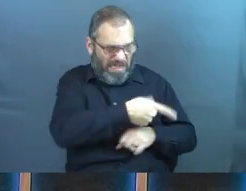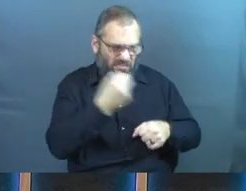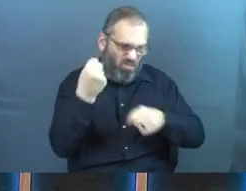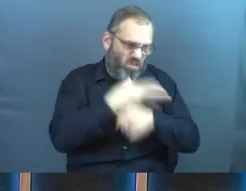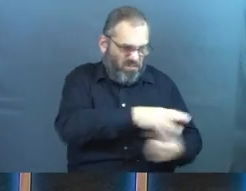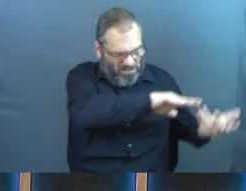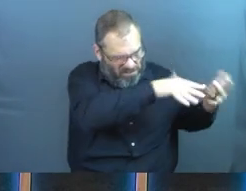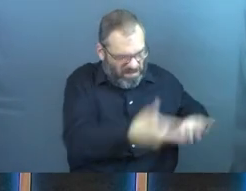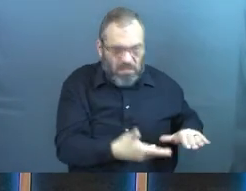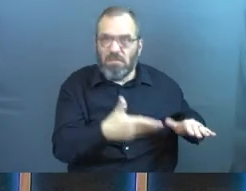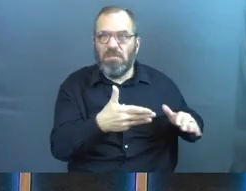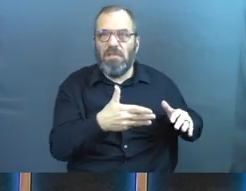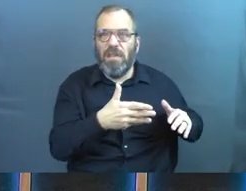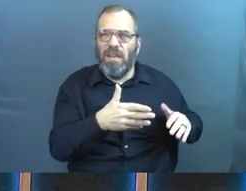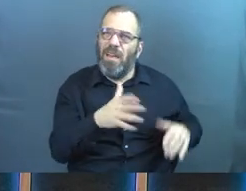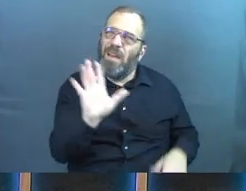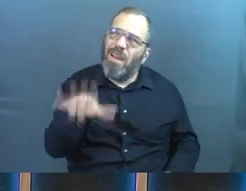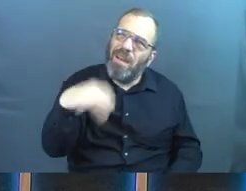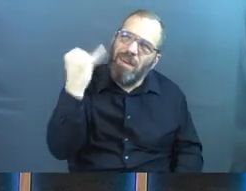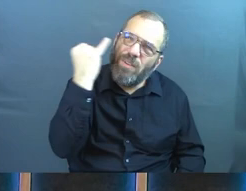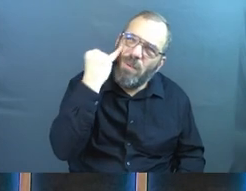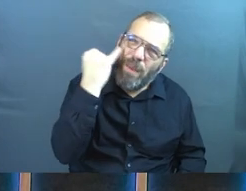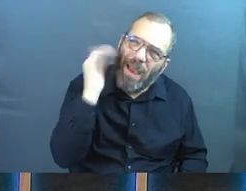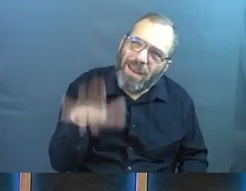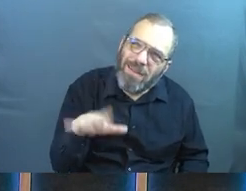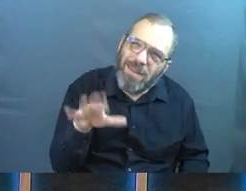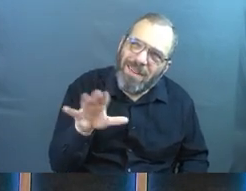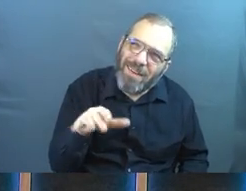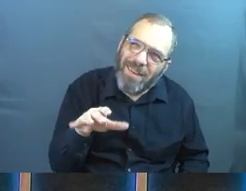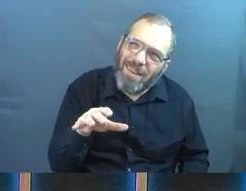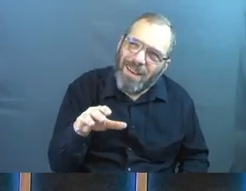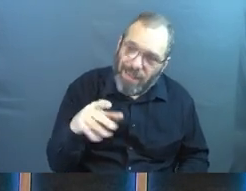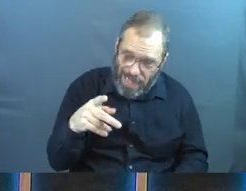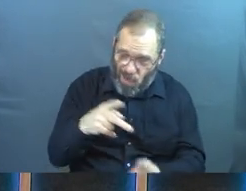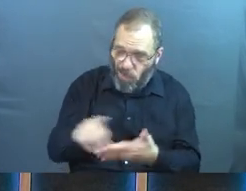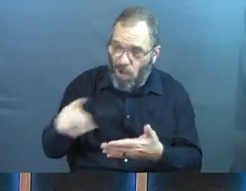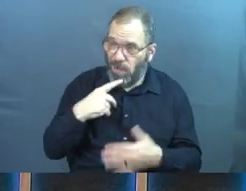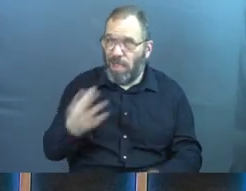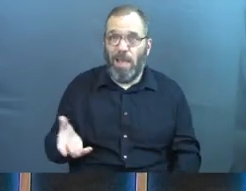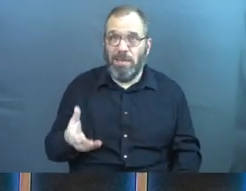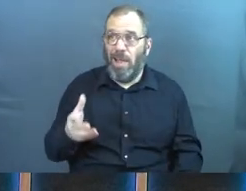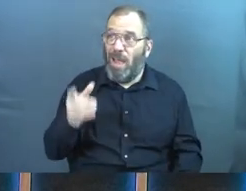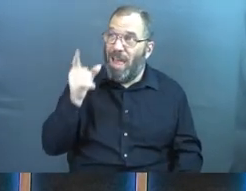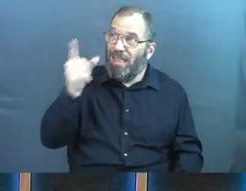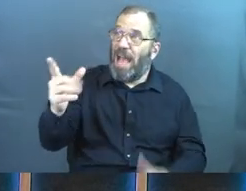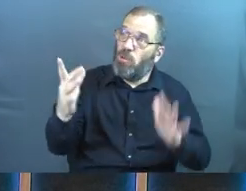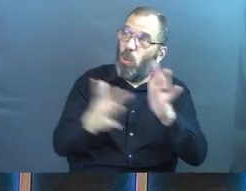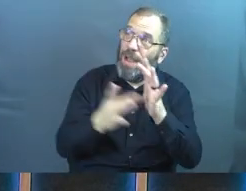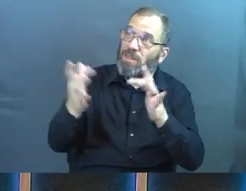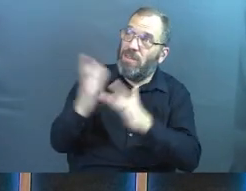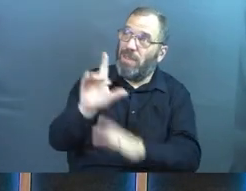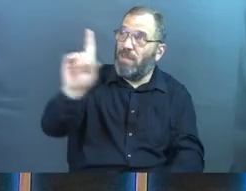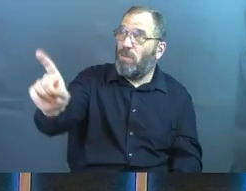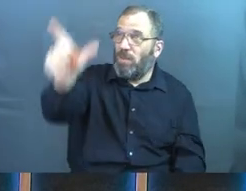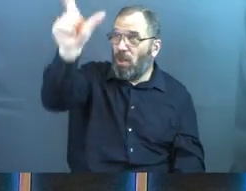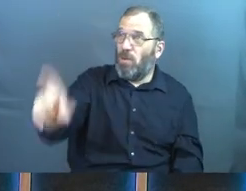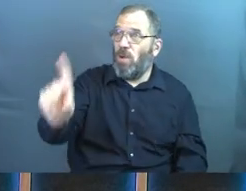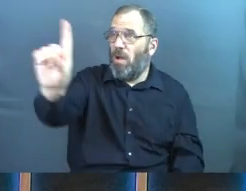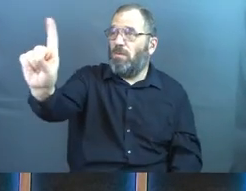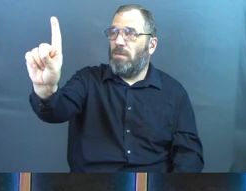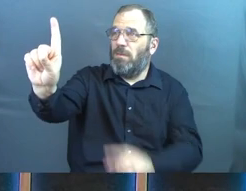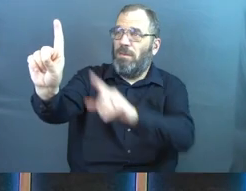people. Can you imagine that? And then Paul comes in and says, that's what Jesus was doing on the